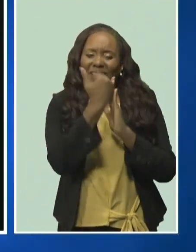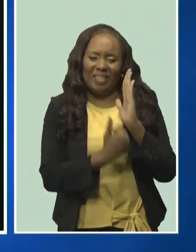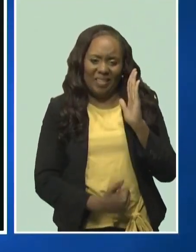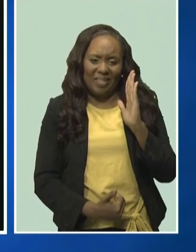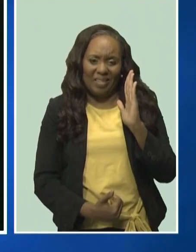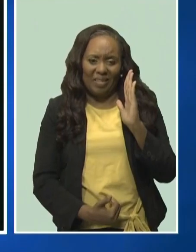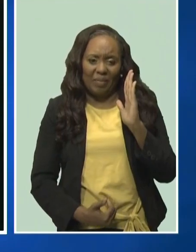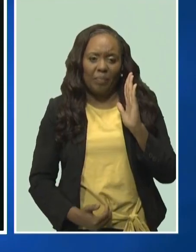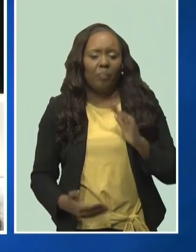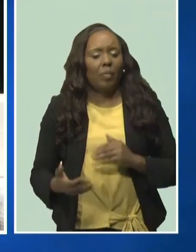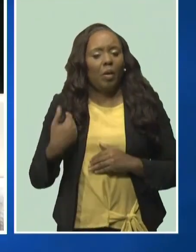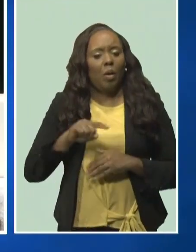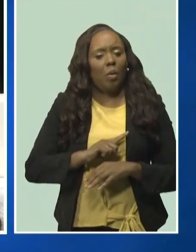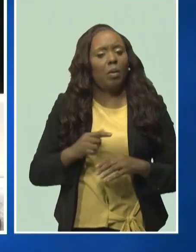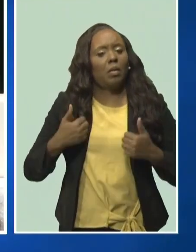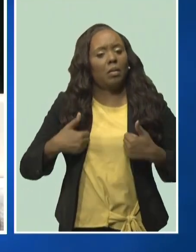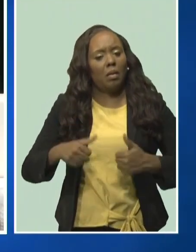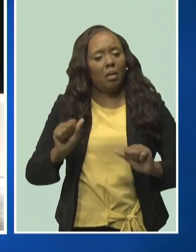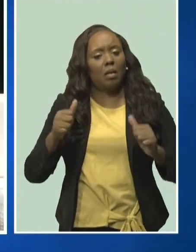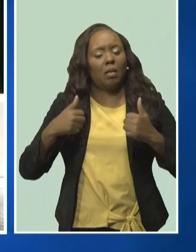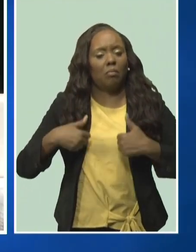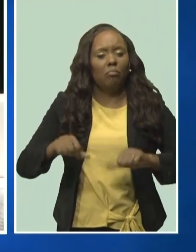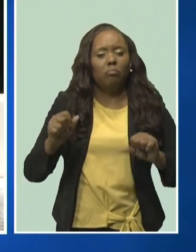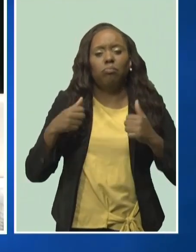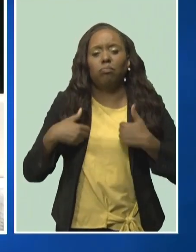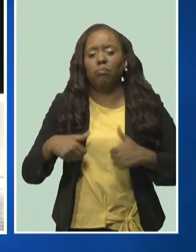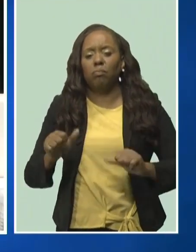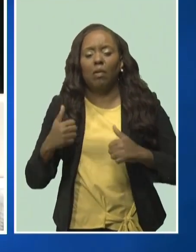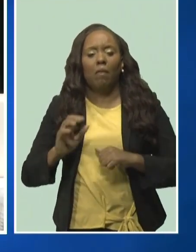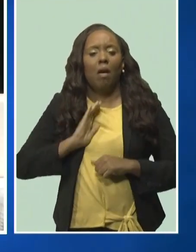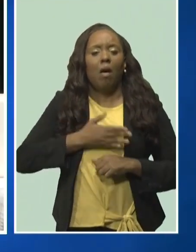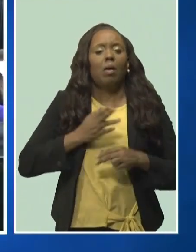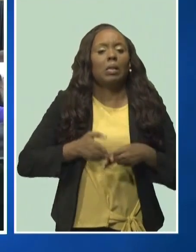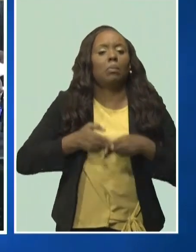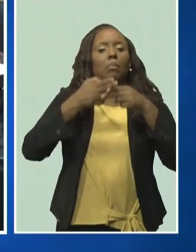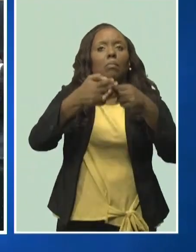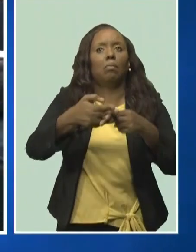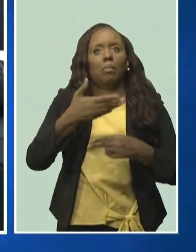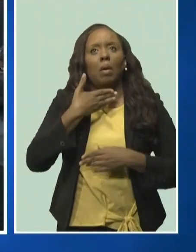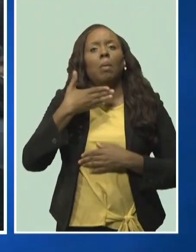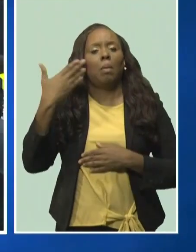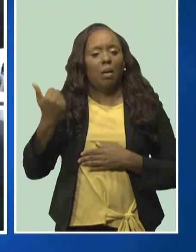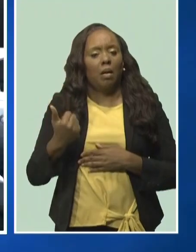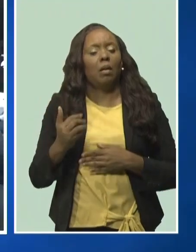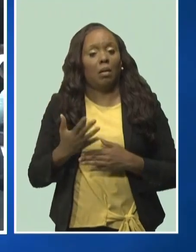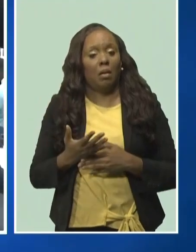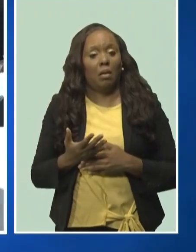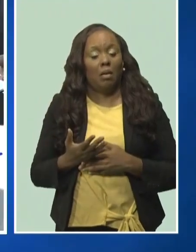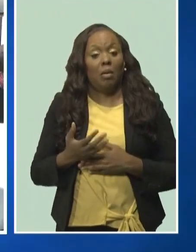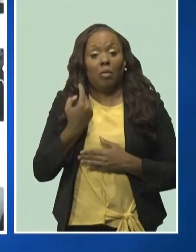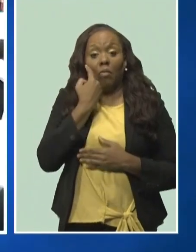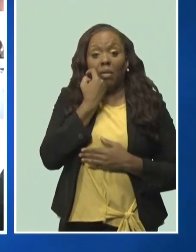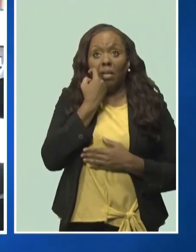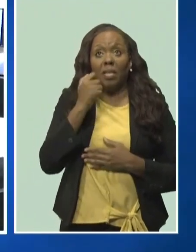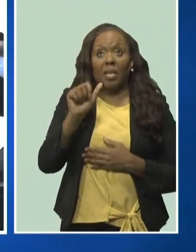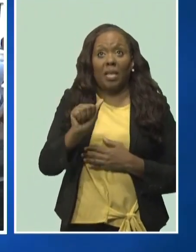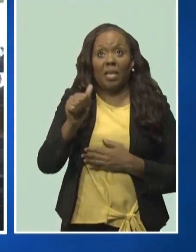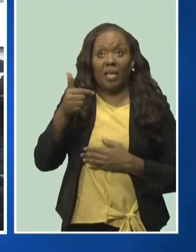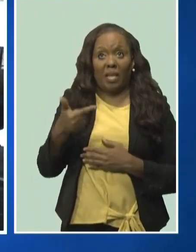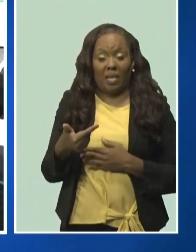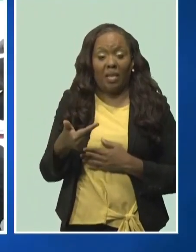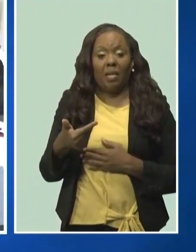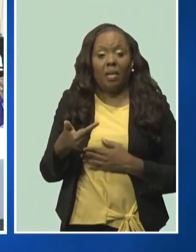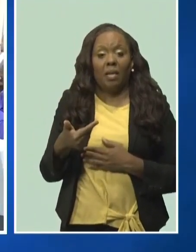Barbados' efforts at a regional hybrid conference on anti-money laundering and cybercrime at the UWI